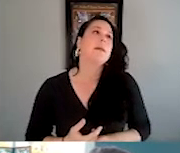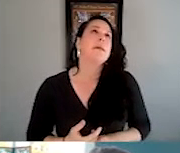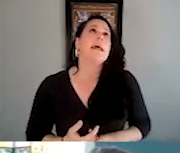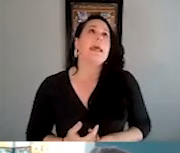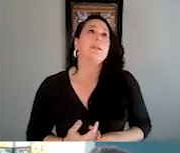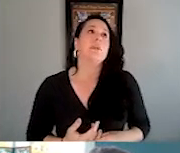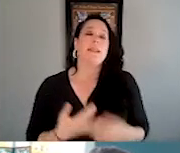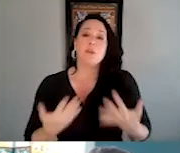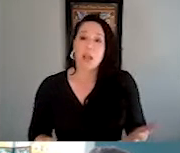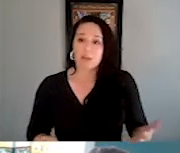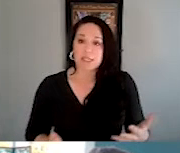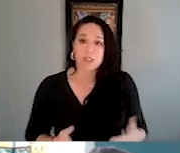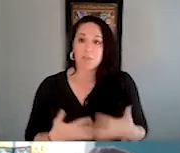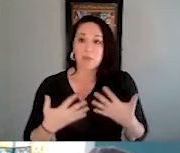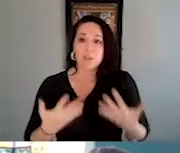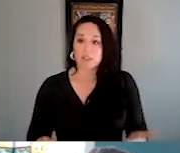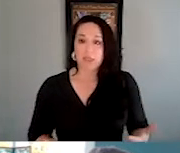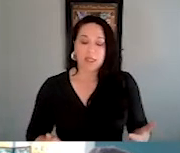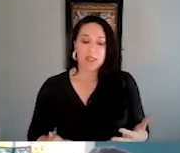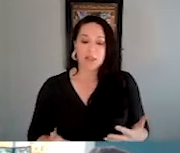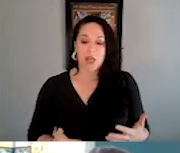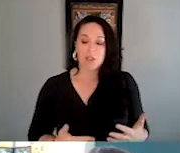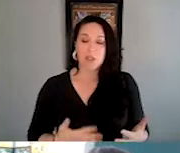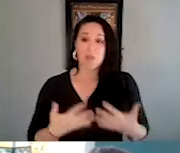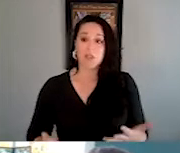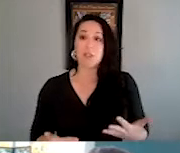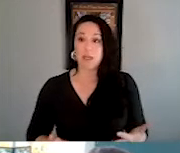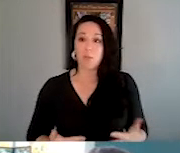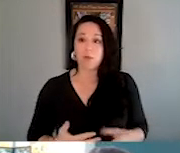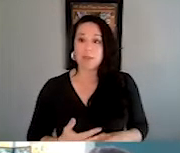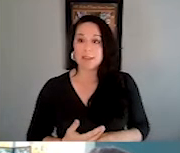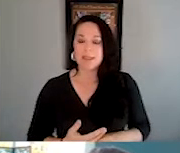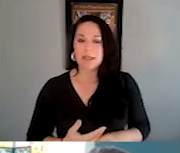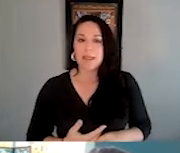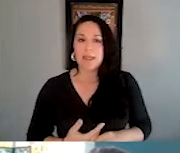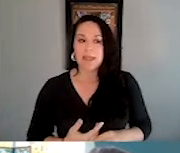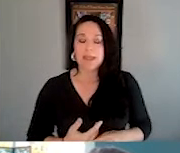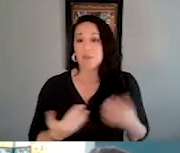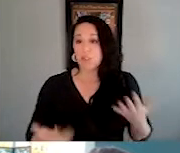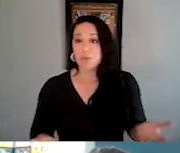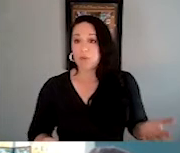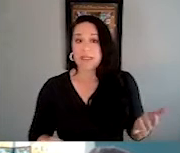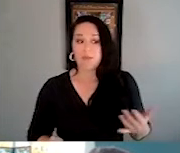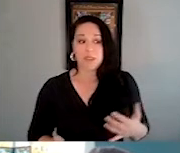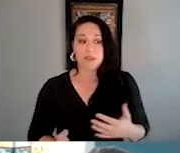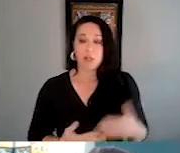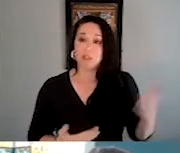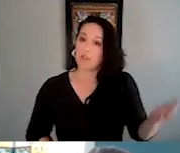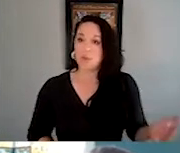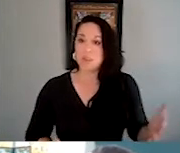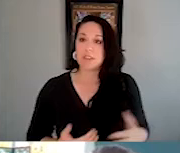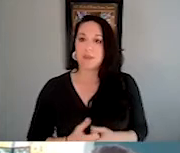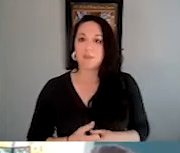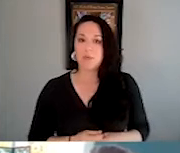opioids. And in those conversations and people just feeling like they could talk to us, we started to hear more of this. And then we started to pull data. We